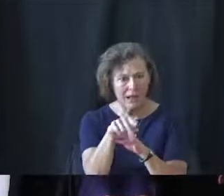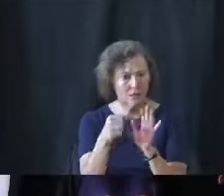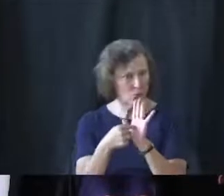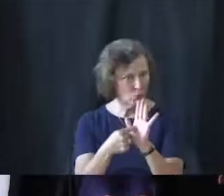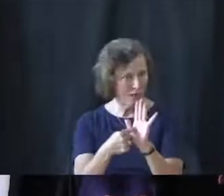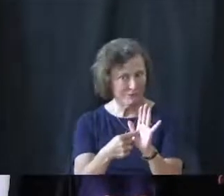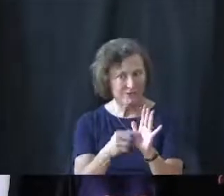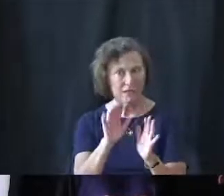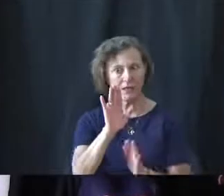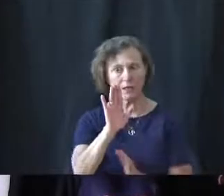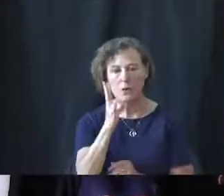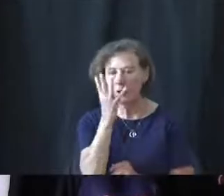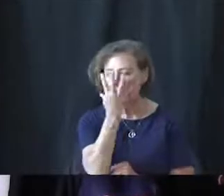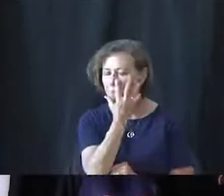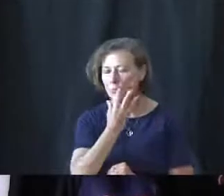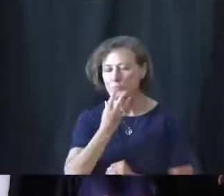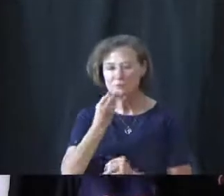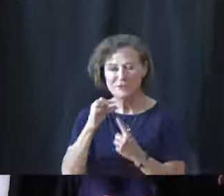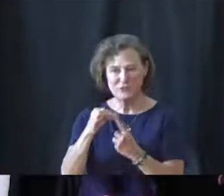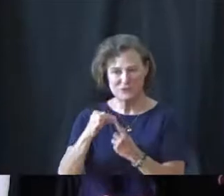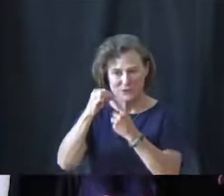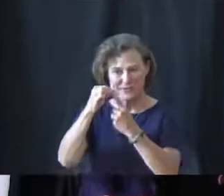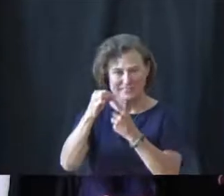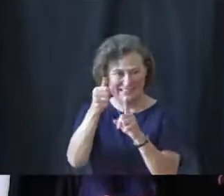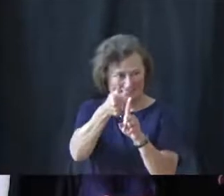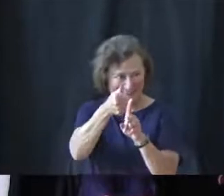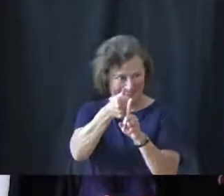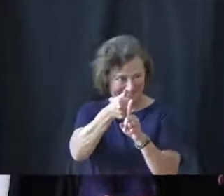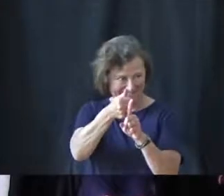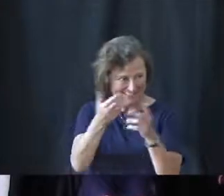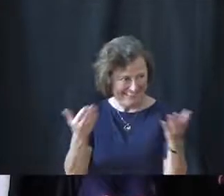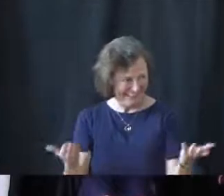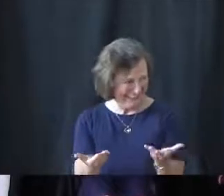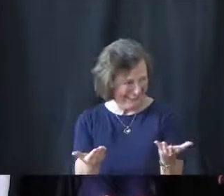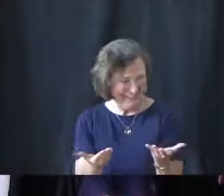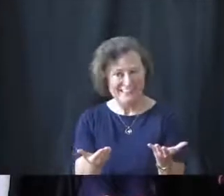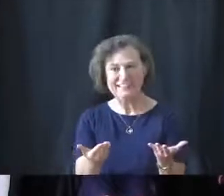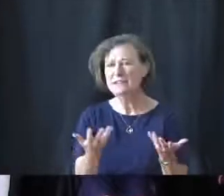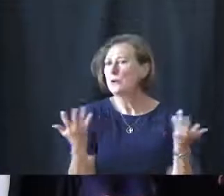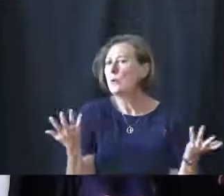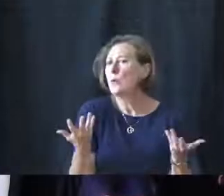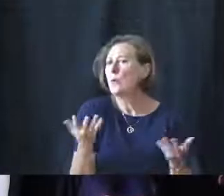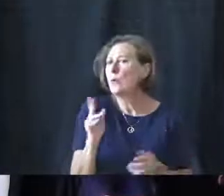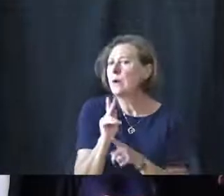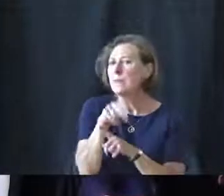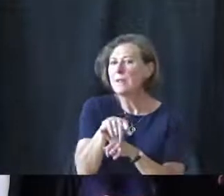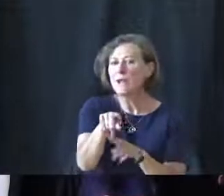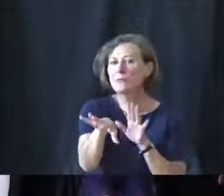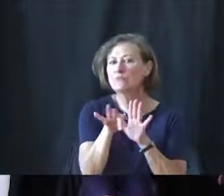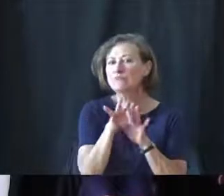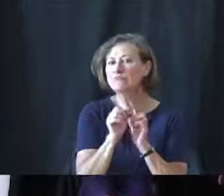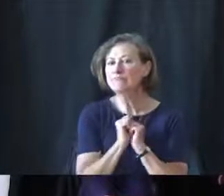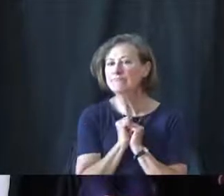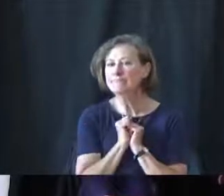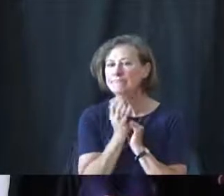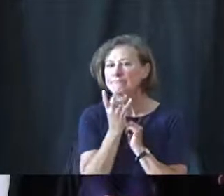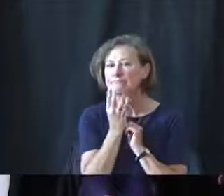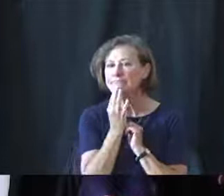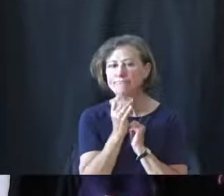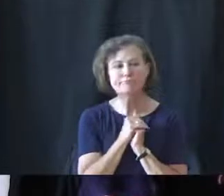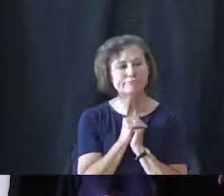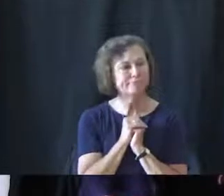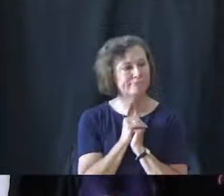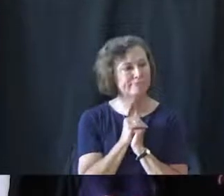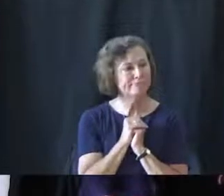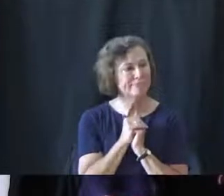your beautiful and unique self here on earth, what plant would you choose? It's